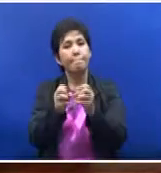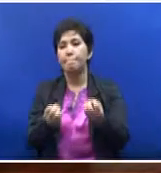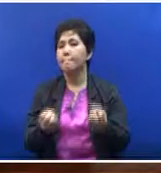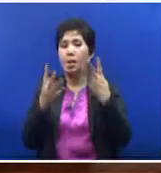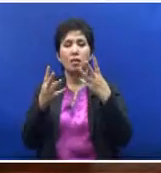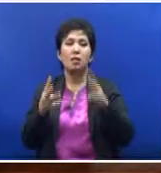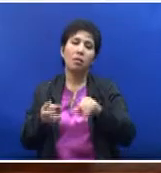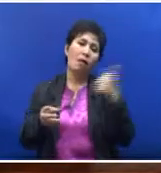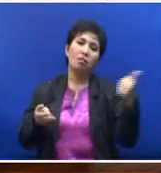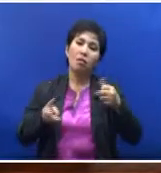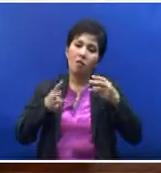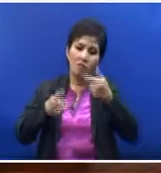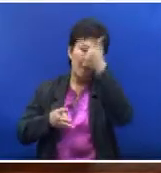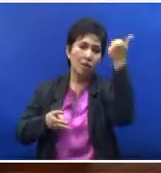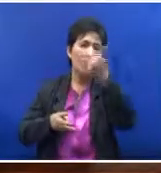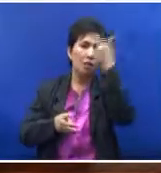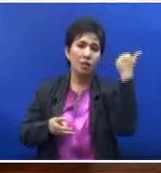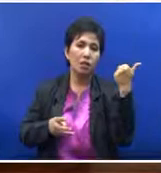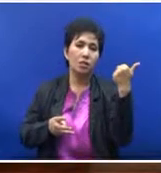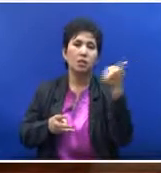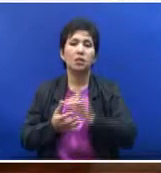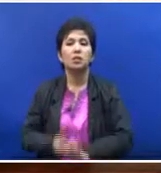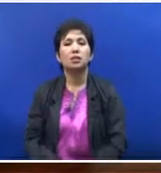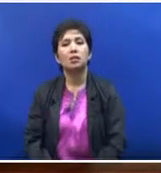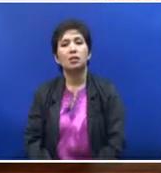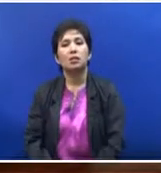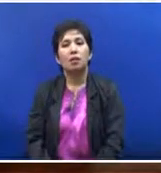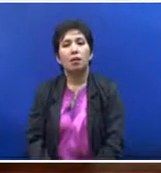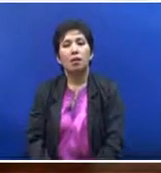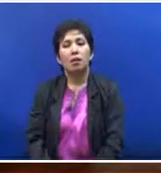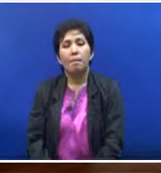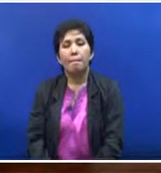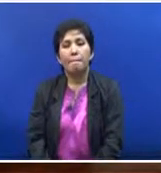other factors must be integrated. Okay.